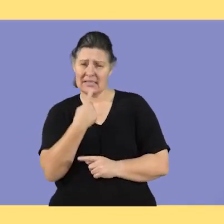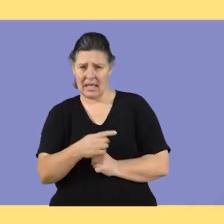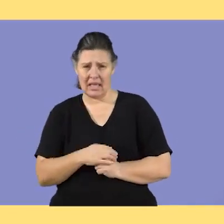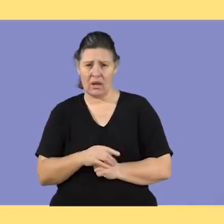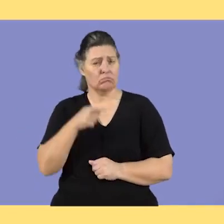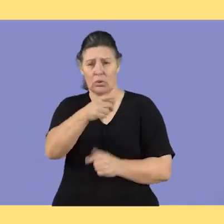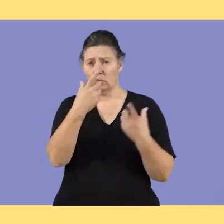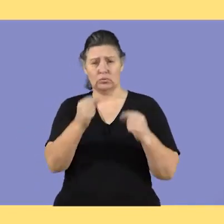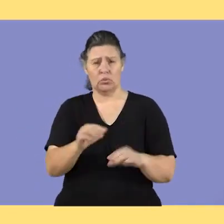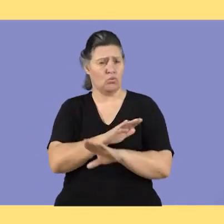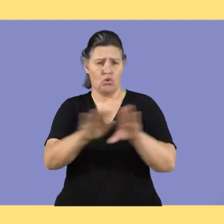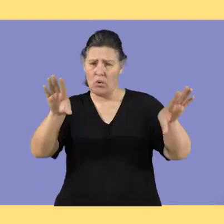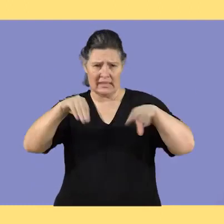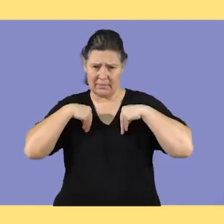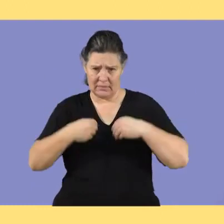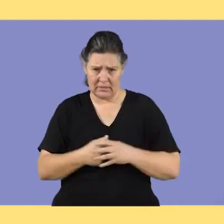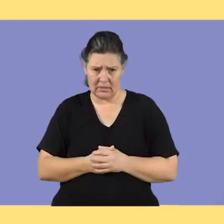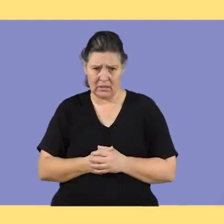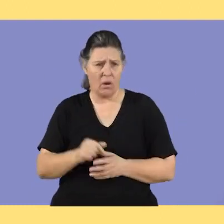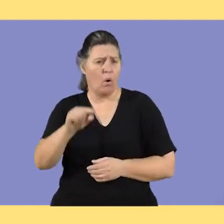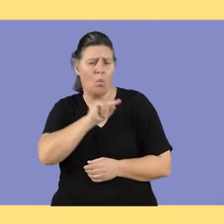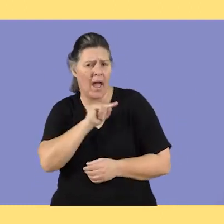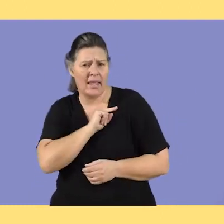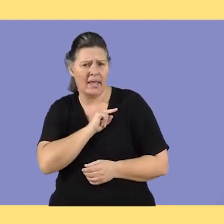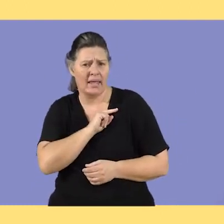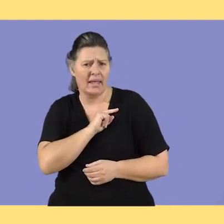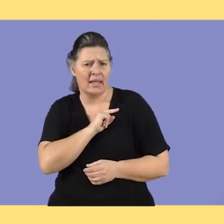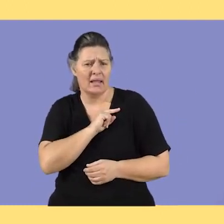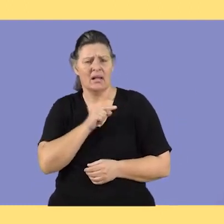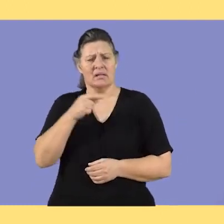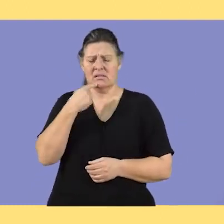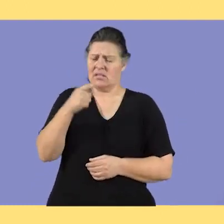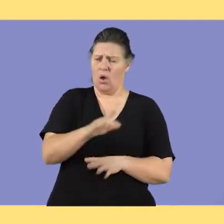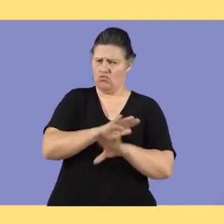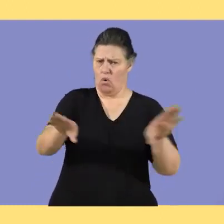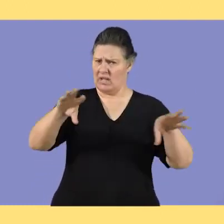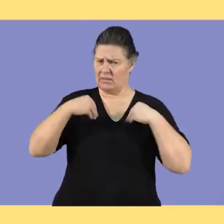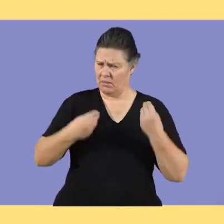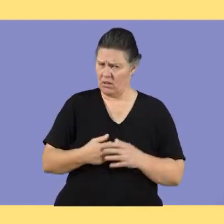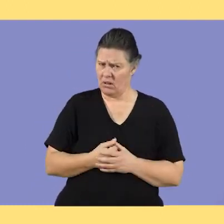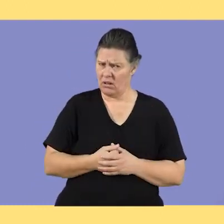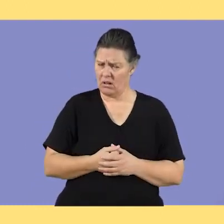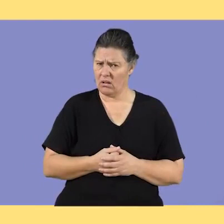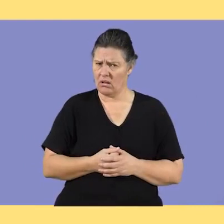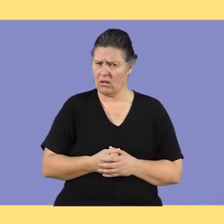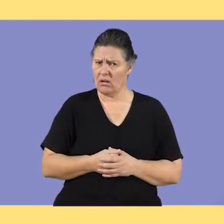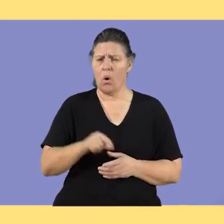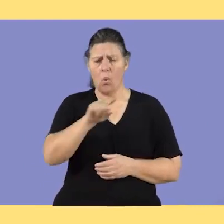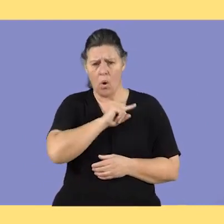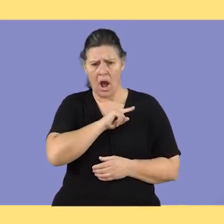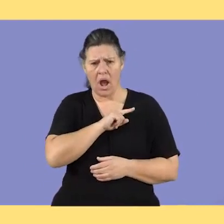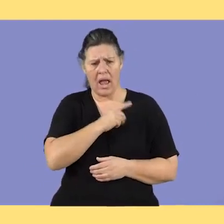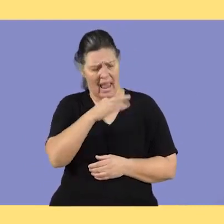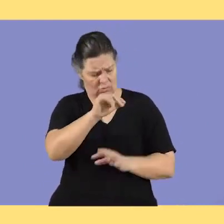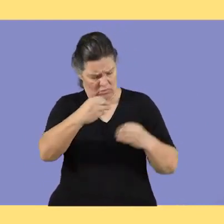him that what he did was unacceptable. Why would Rajesh say that when Harry owns